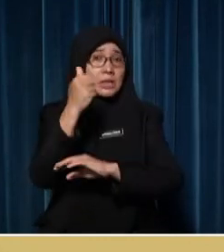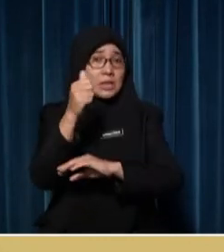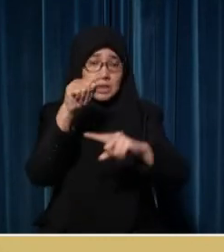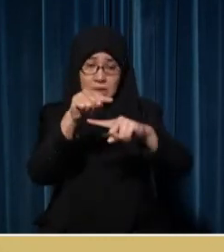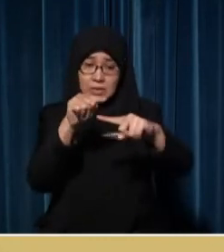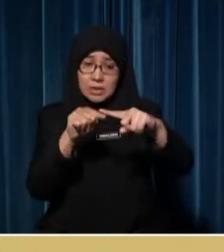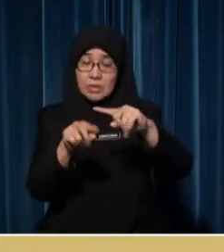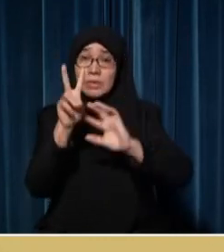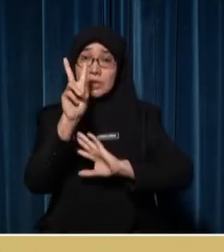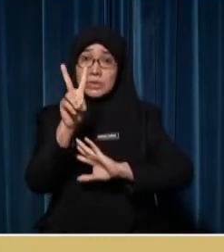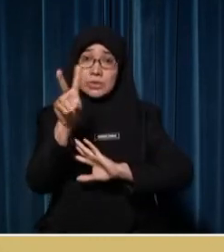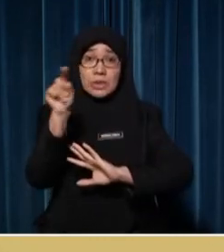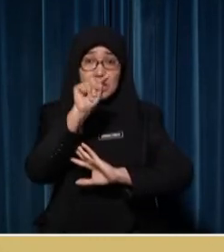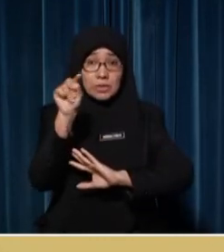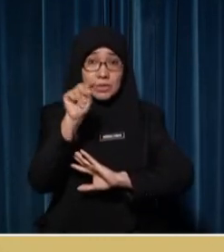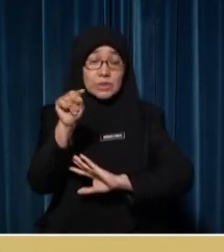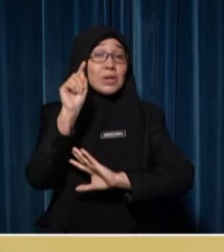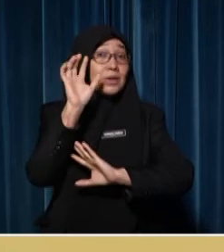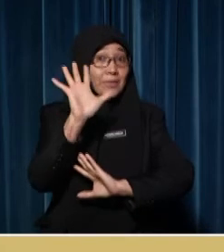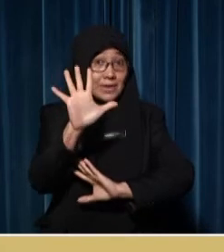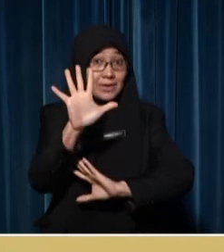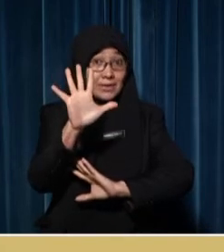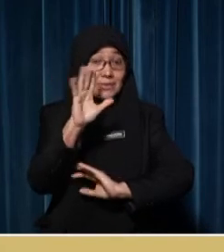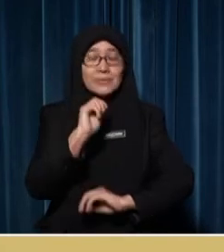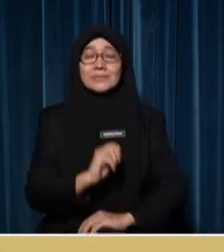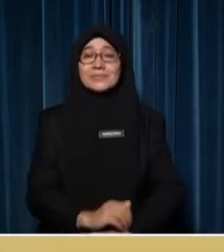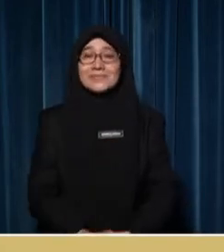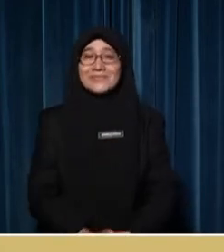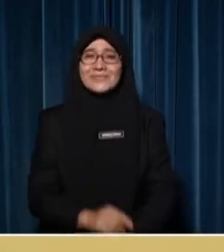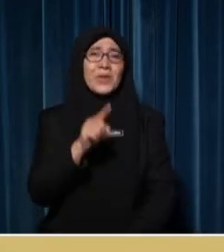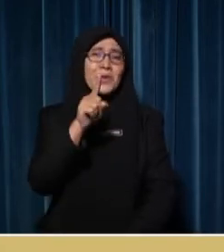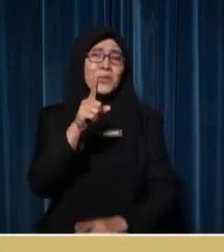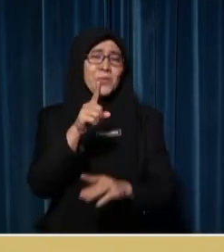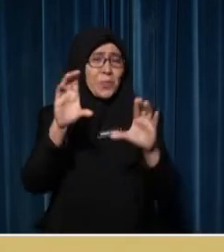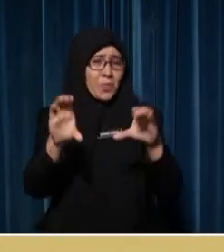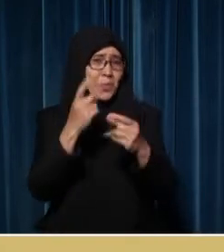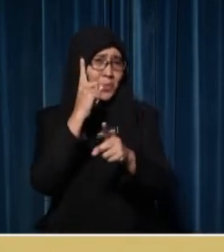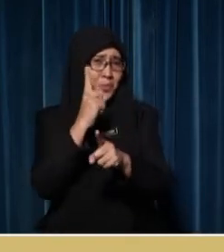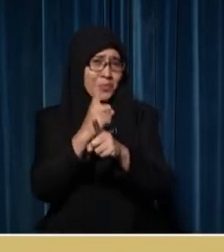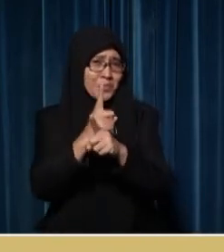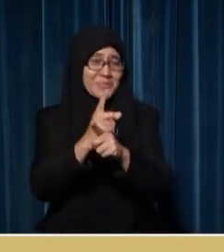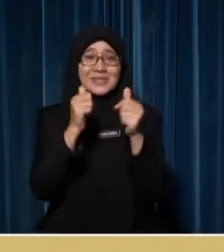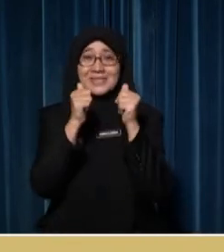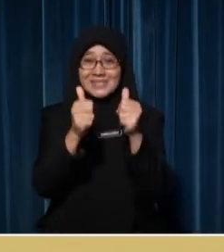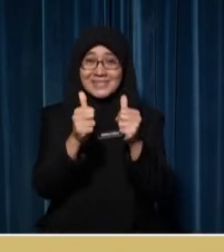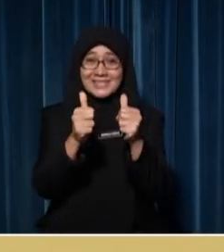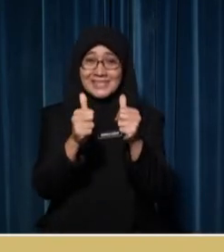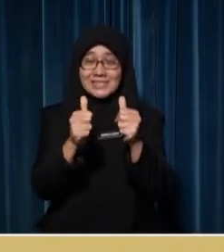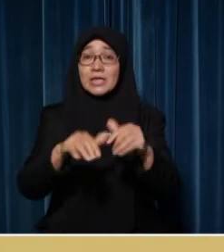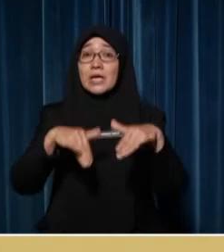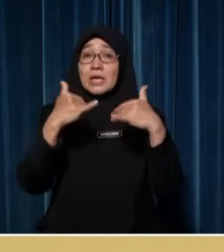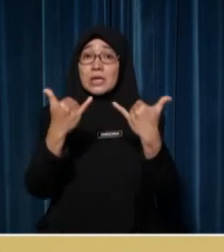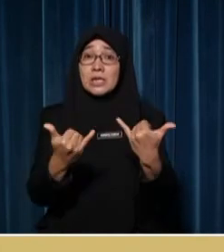2 is equal to 5. You did a great job! Now you